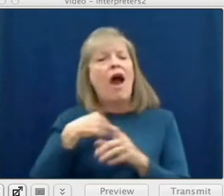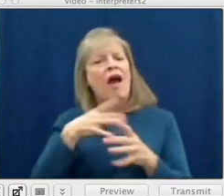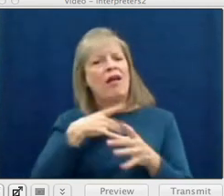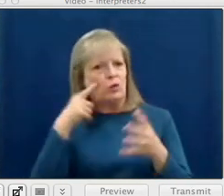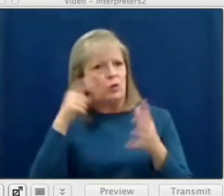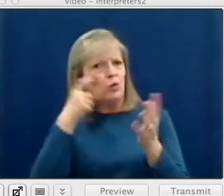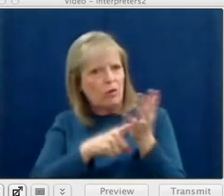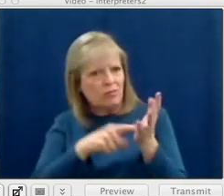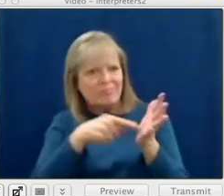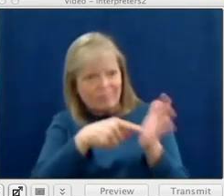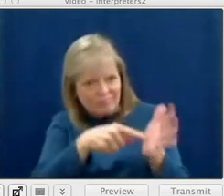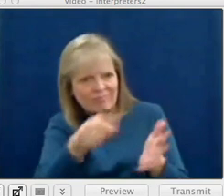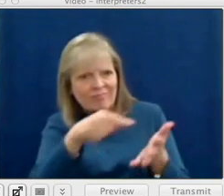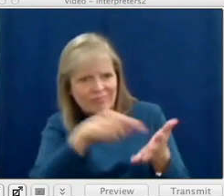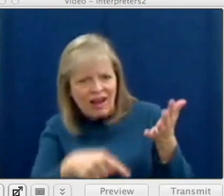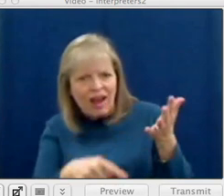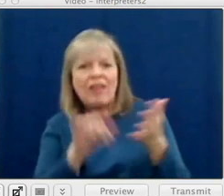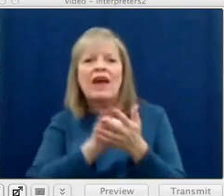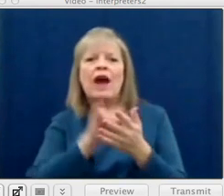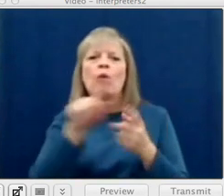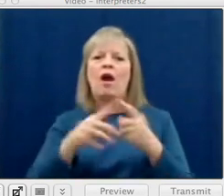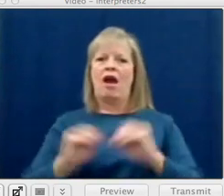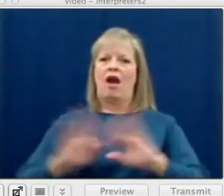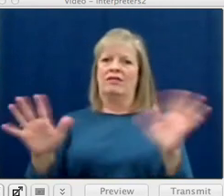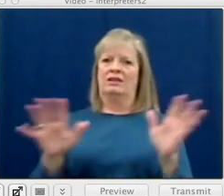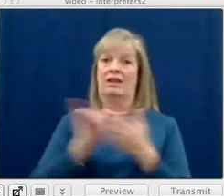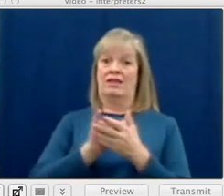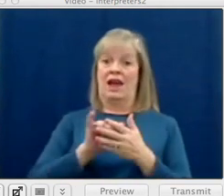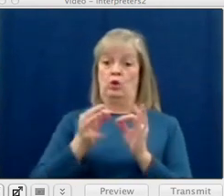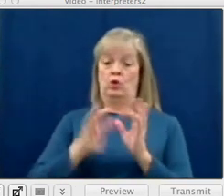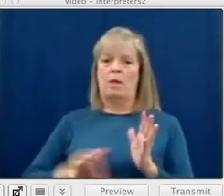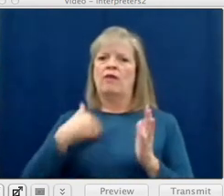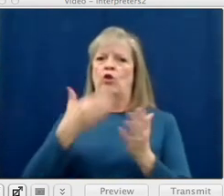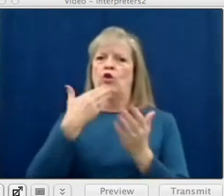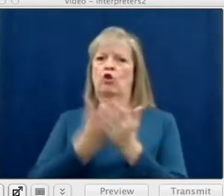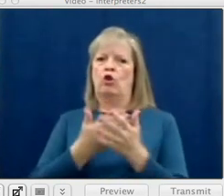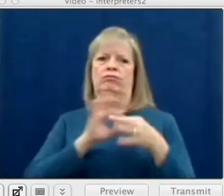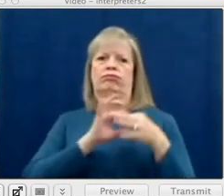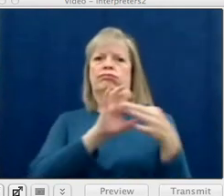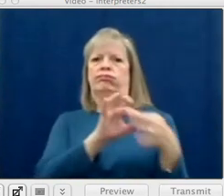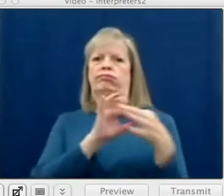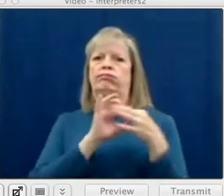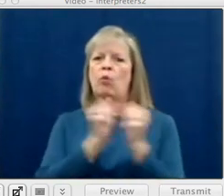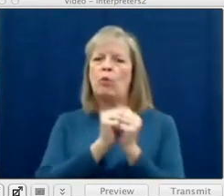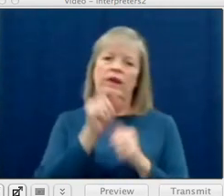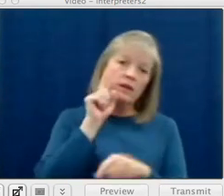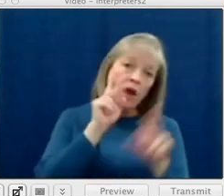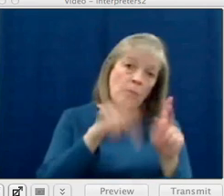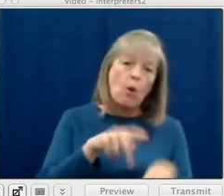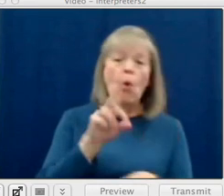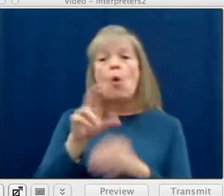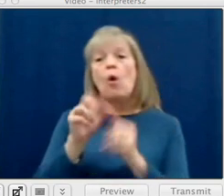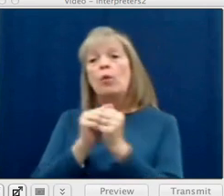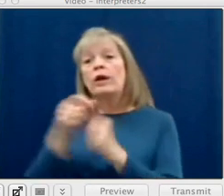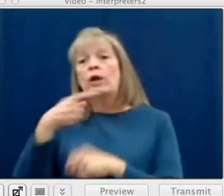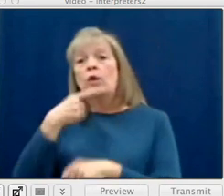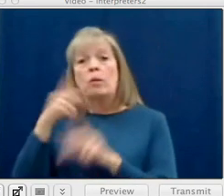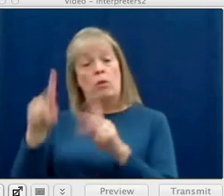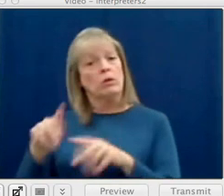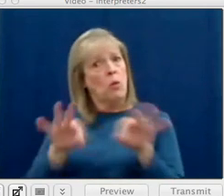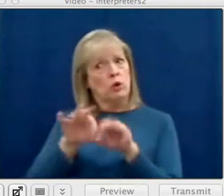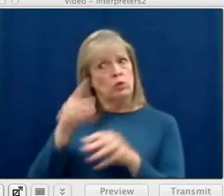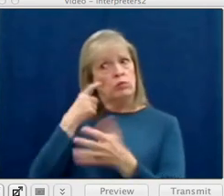or a established rapport with the deaf person or the hearing person. That's also an important control to recognize, because that person may well be